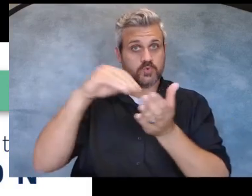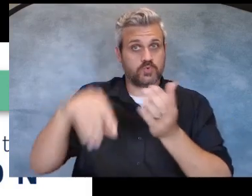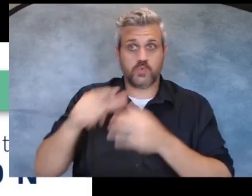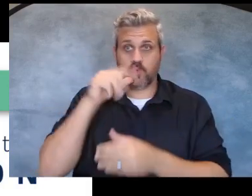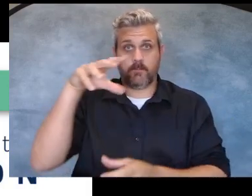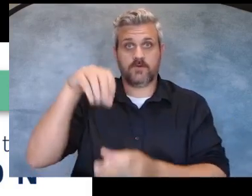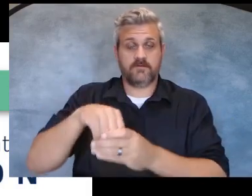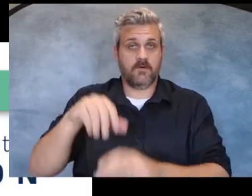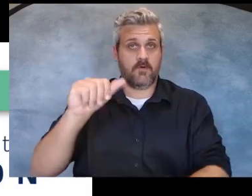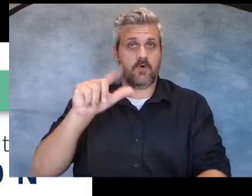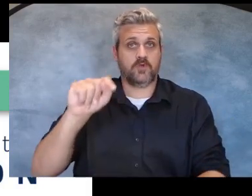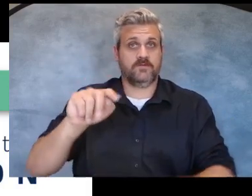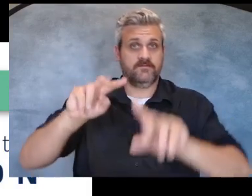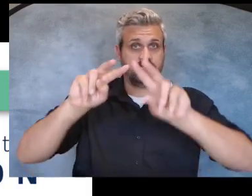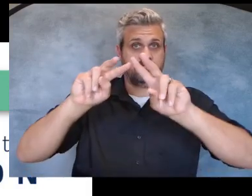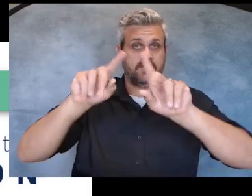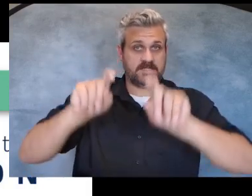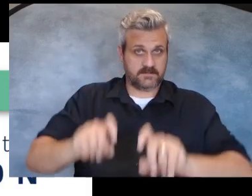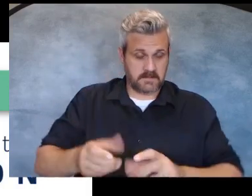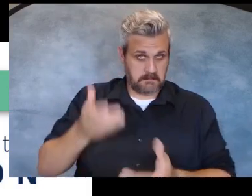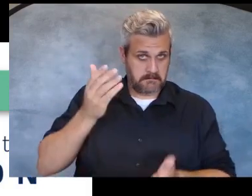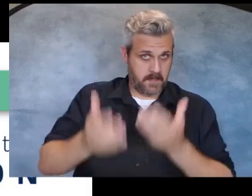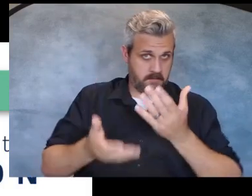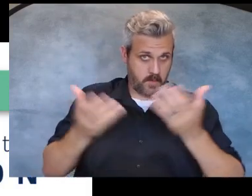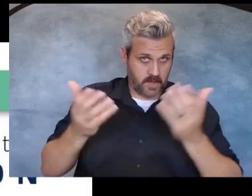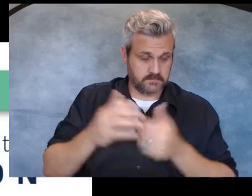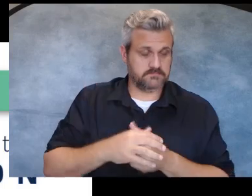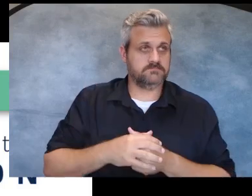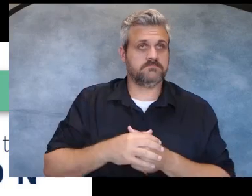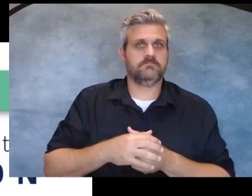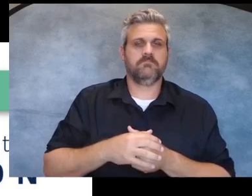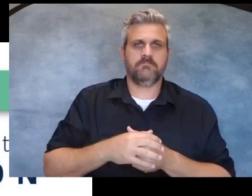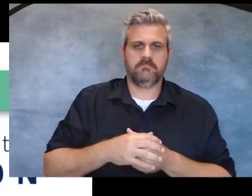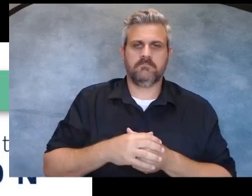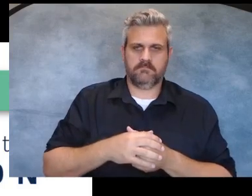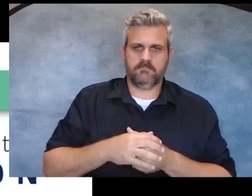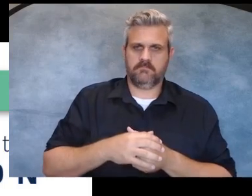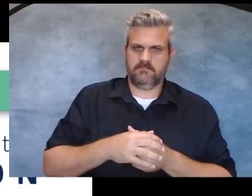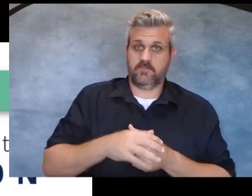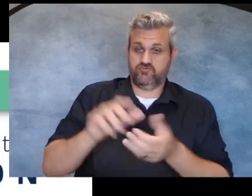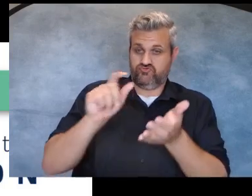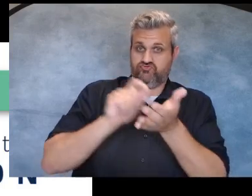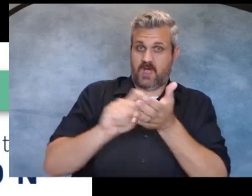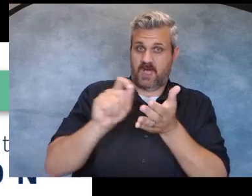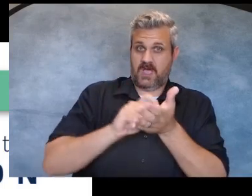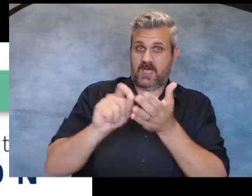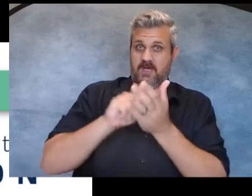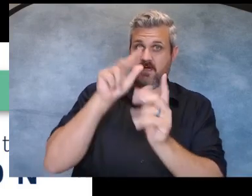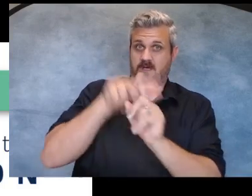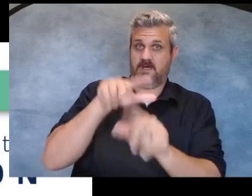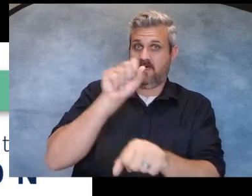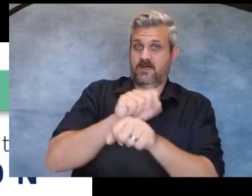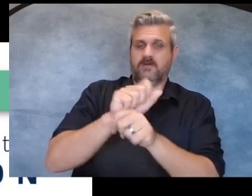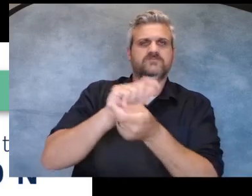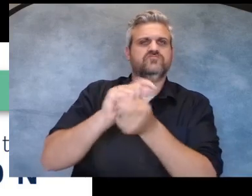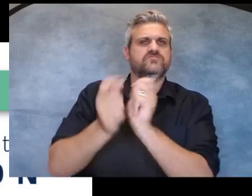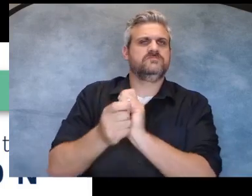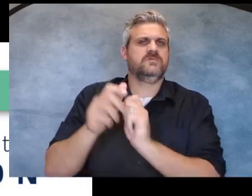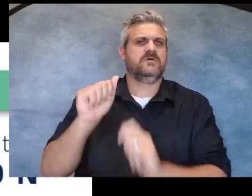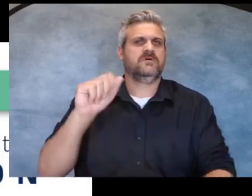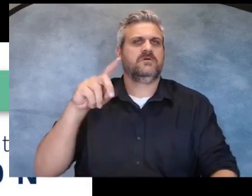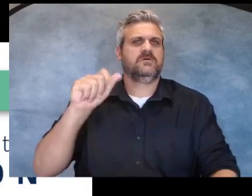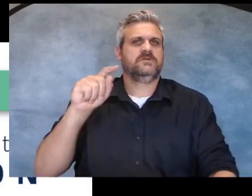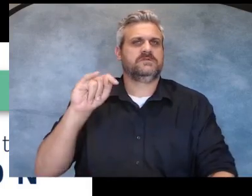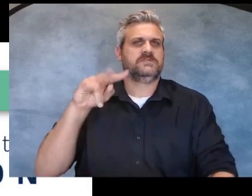student participating in alternate assessment might be: 1. Change this from a writing activity to adaptive